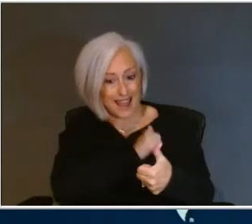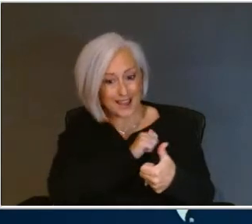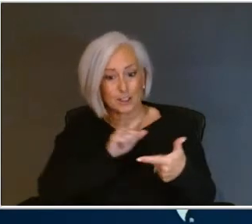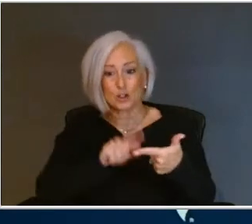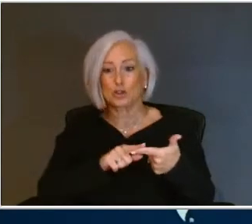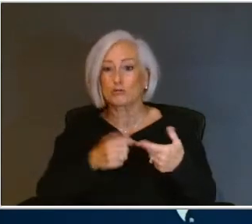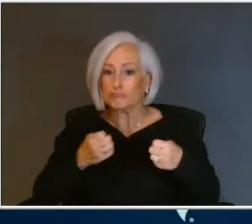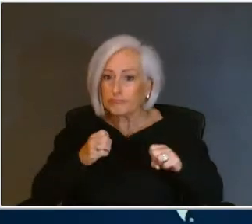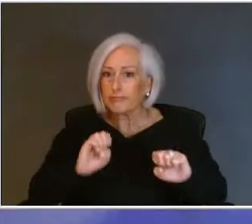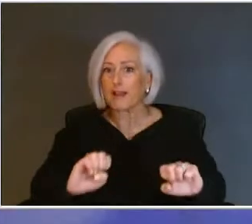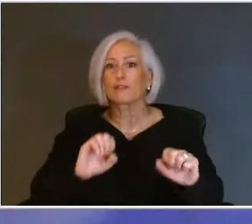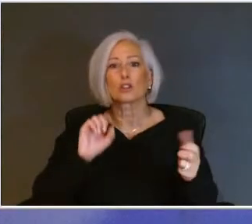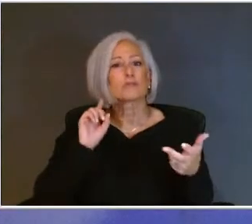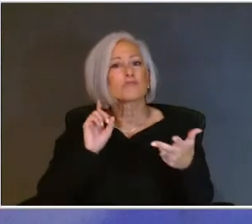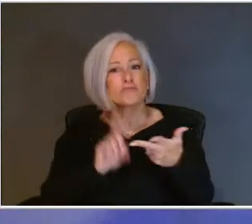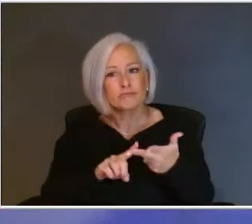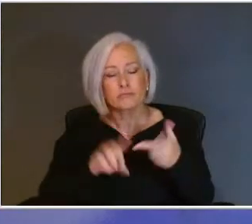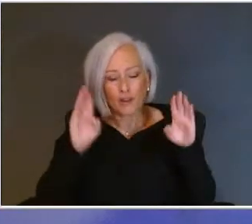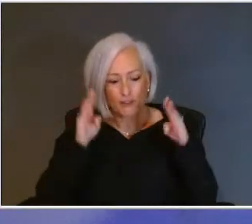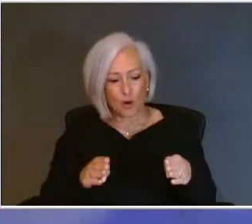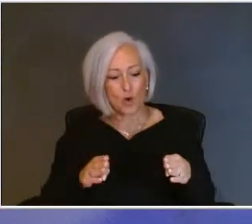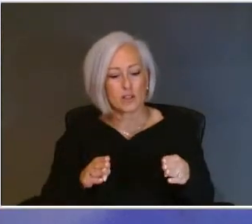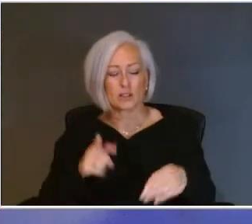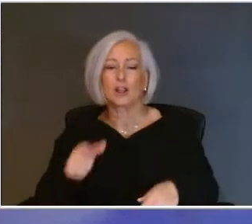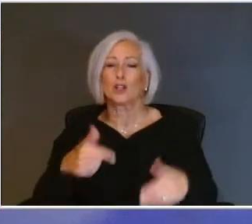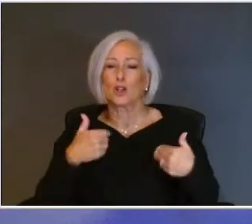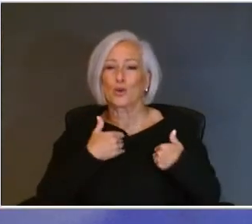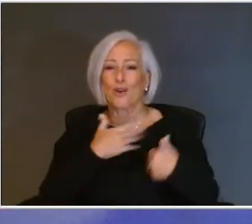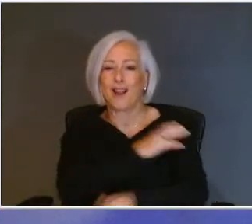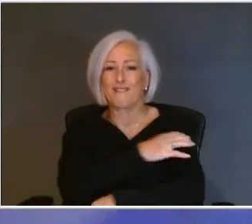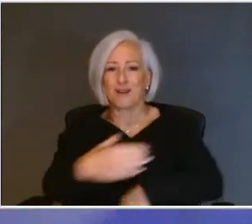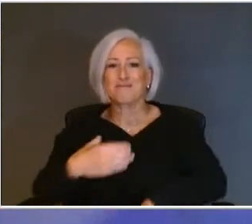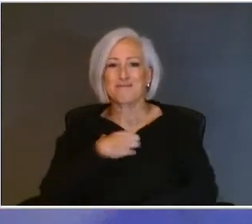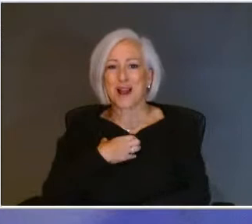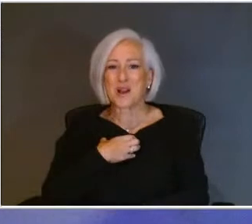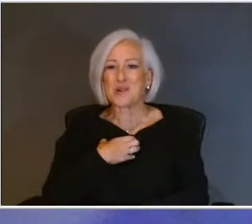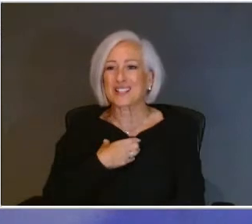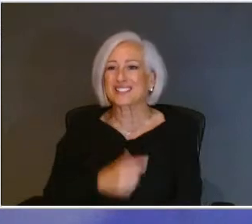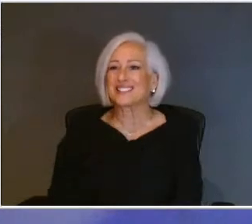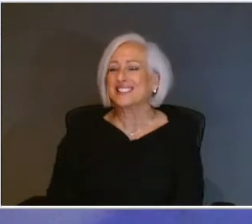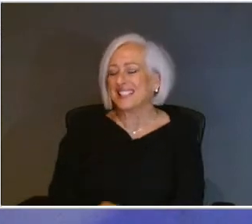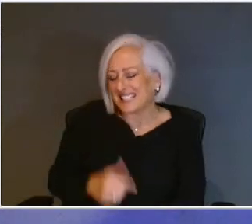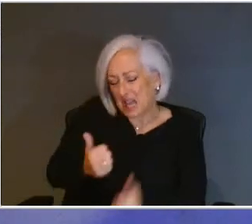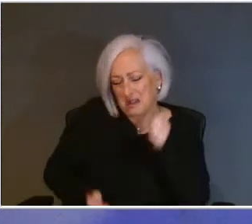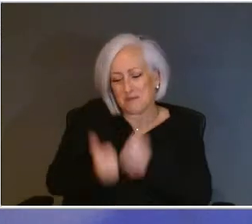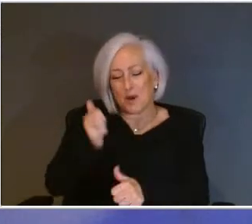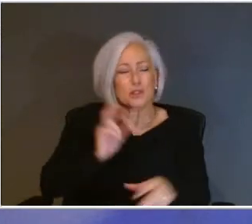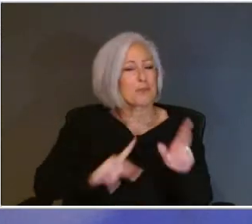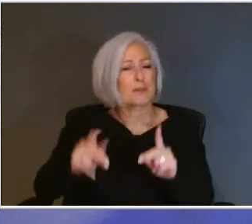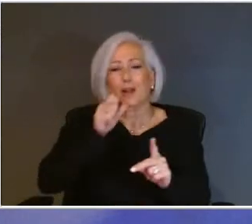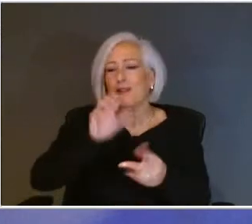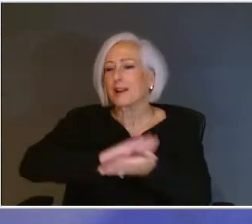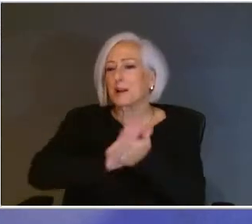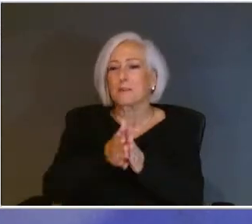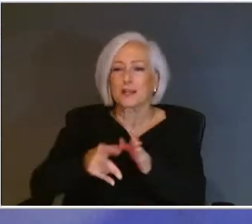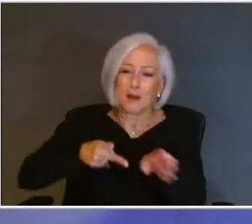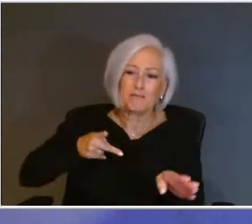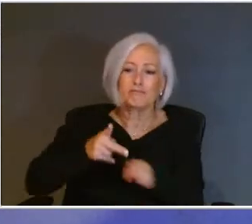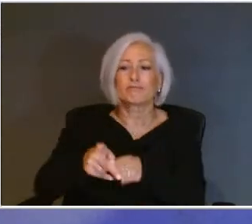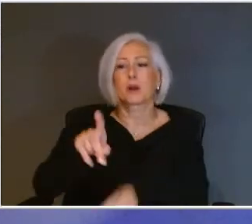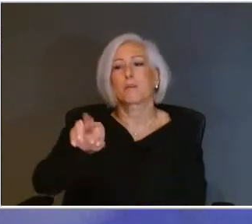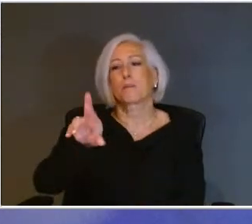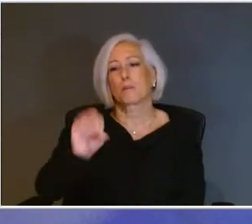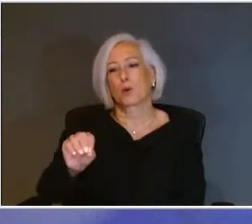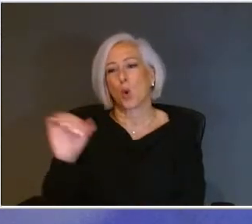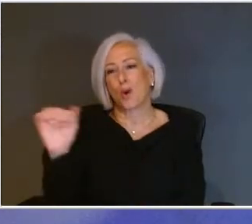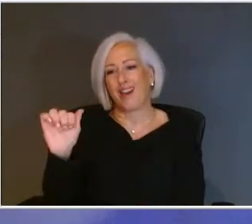more power. And I love what you're saying, because most of us out there are not pro athlete or going pro or even playing on that competitive level. But everything you said is something I think we can all